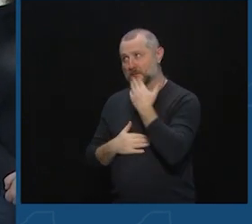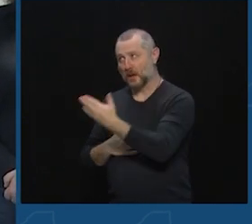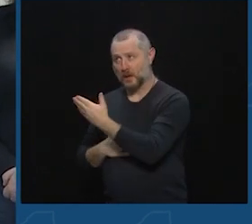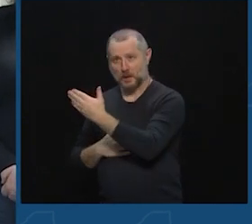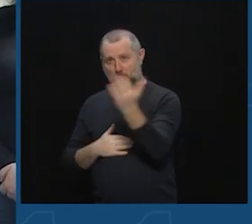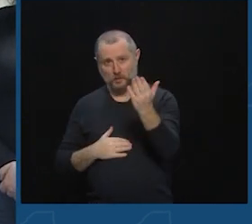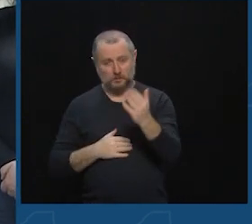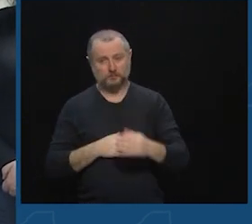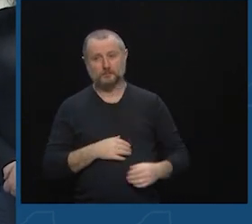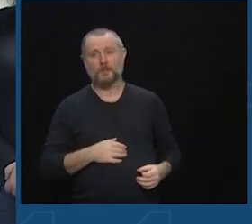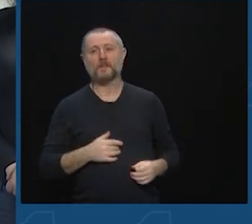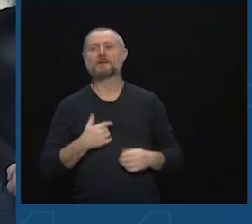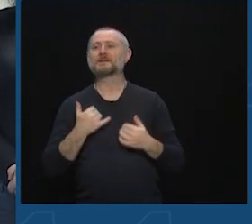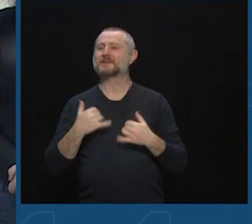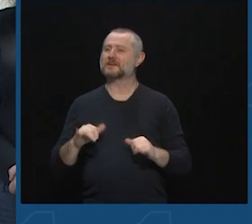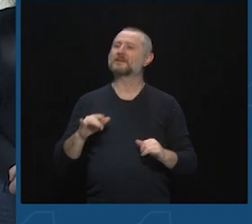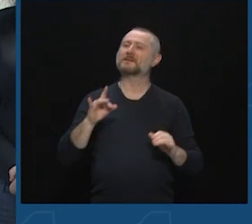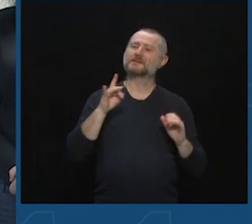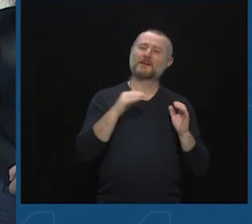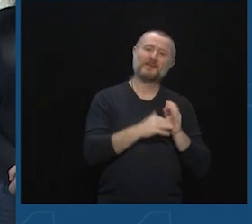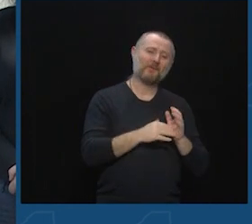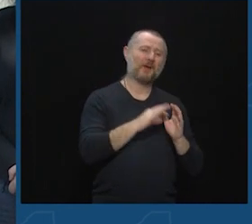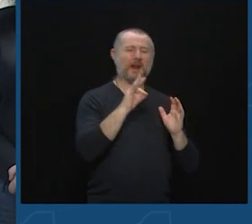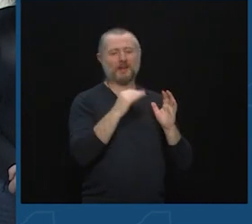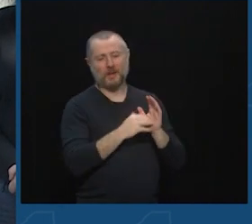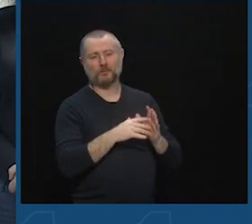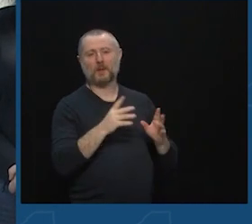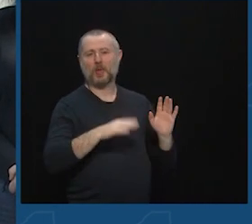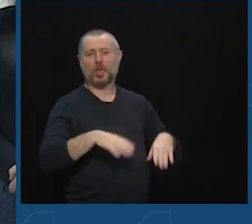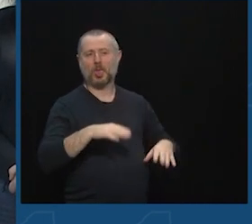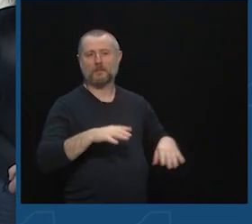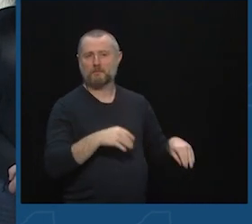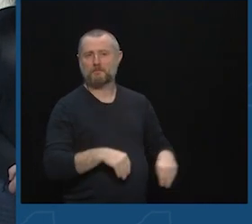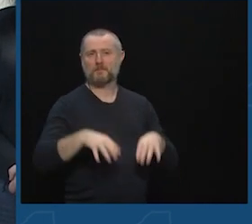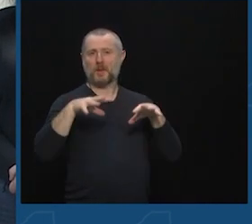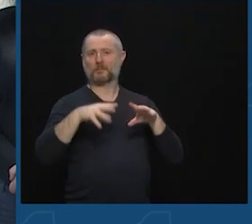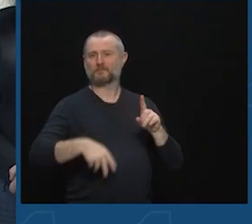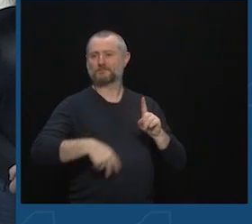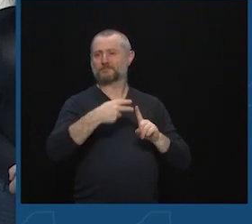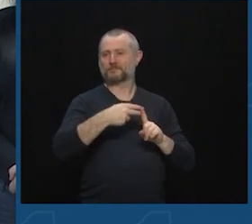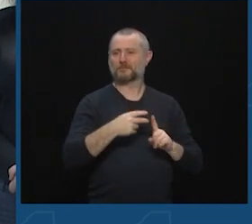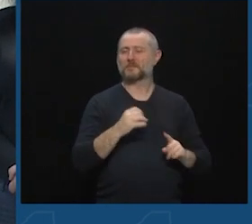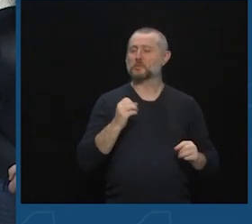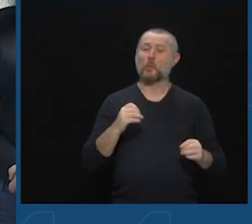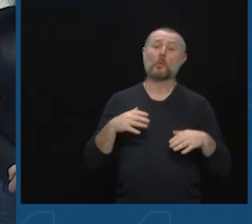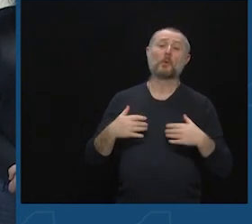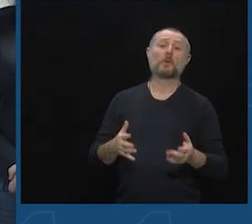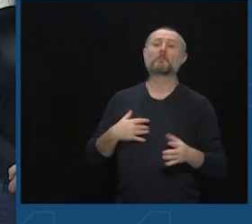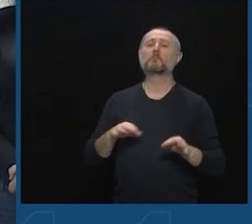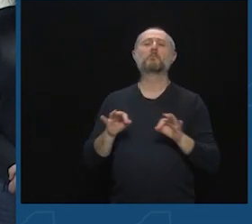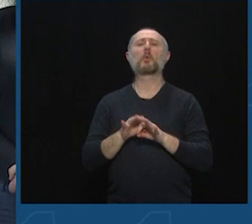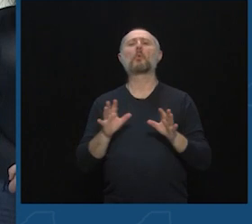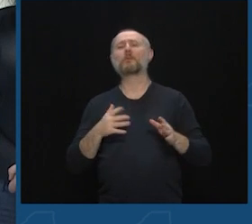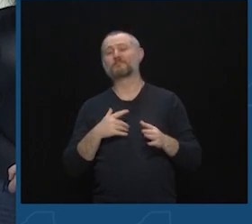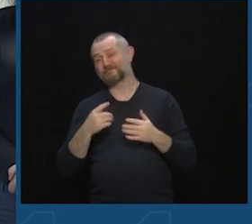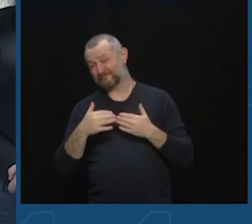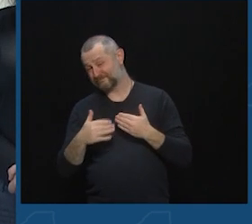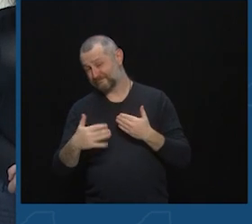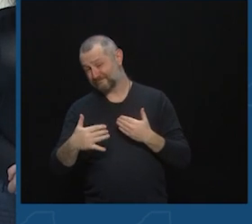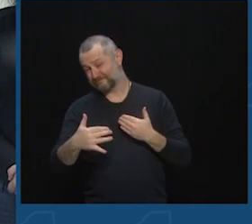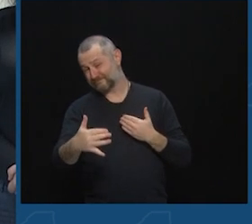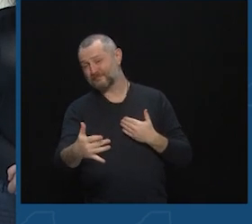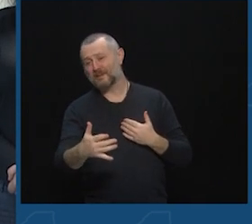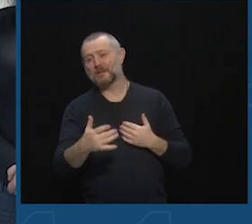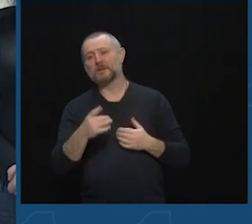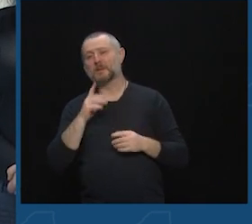But there's still 8,000, 9,000 people without it. And so I think it's important, too, as we plan for the future, for people today who will not